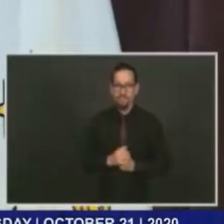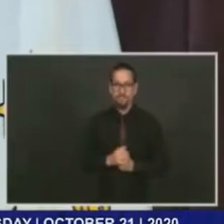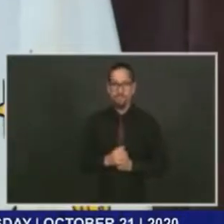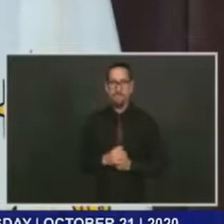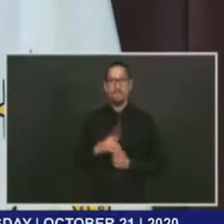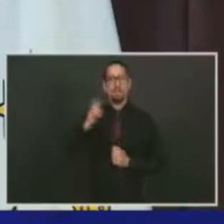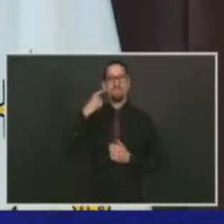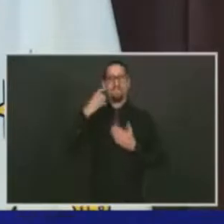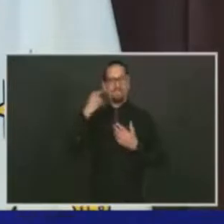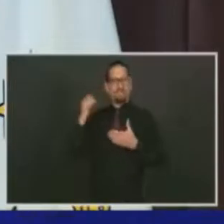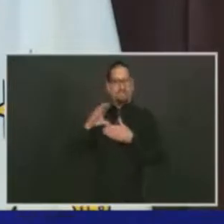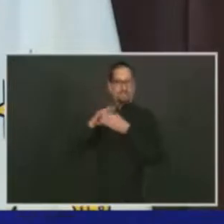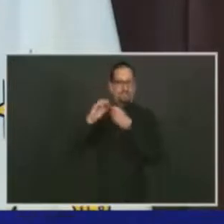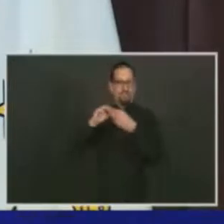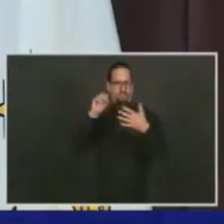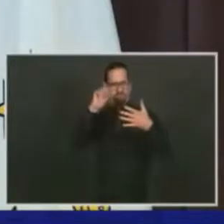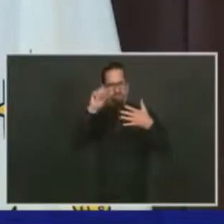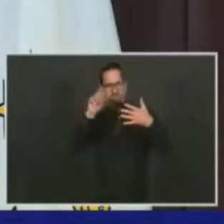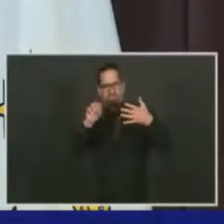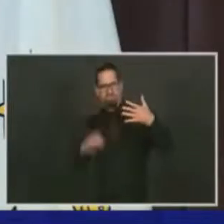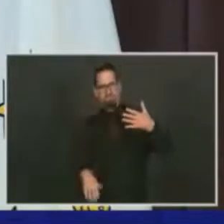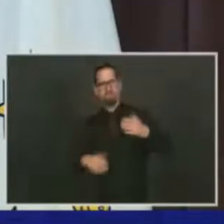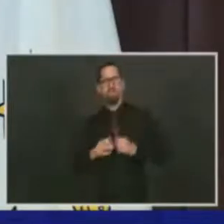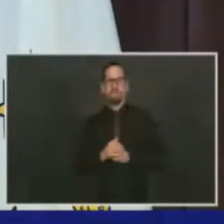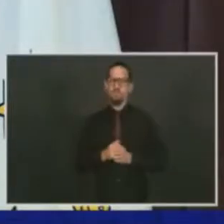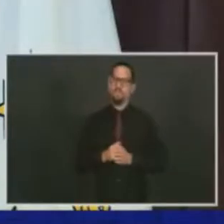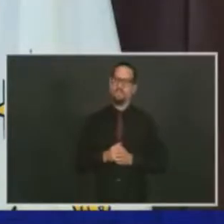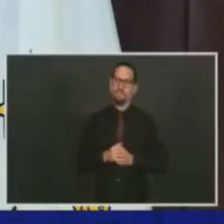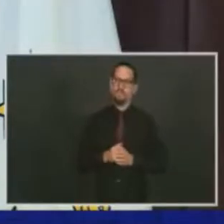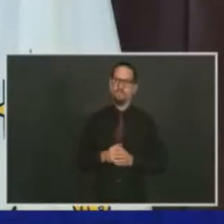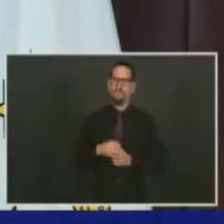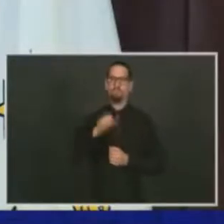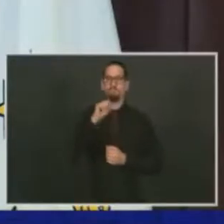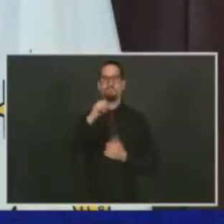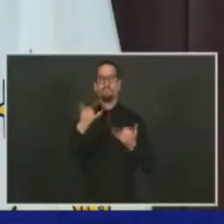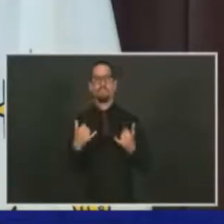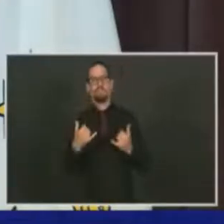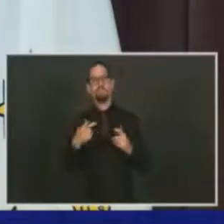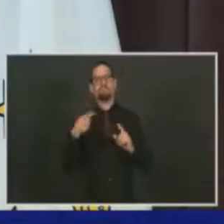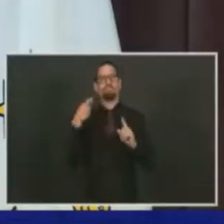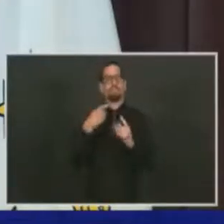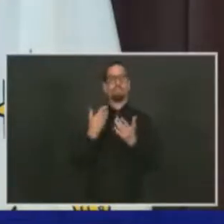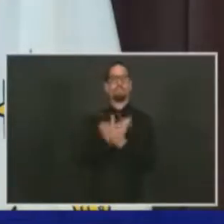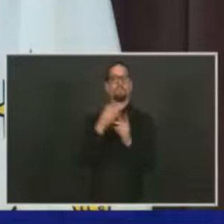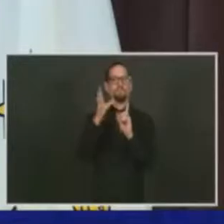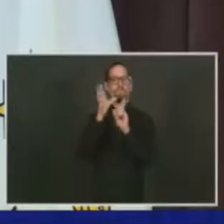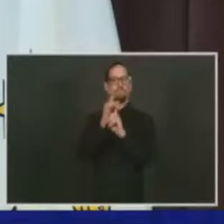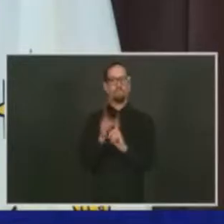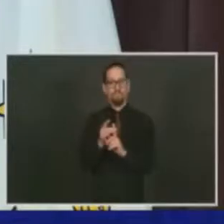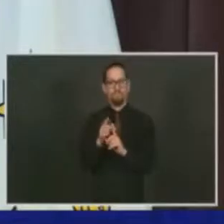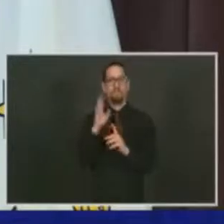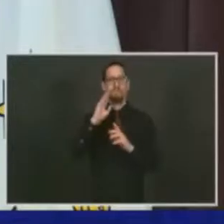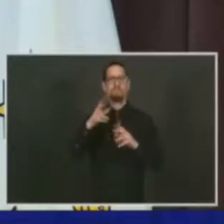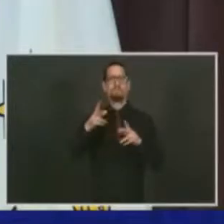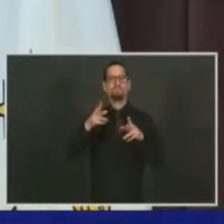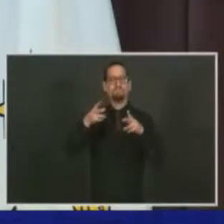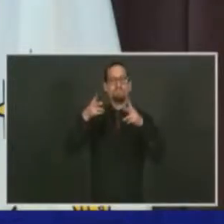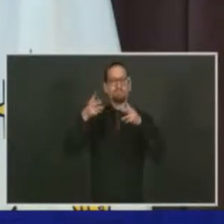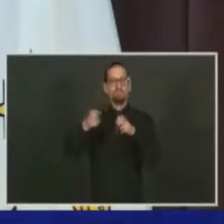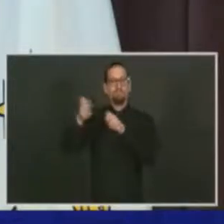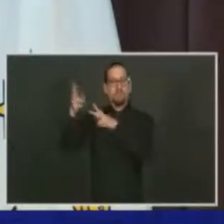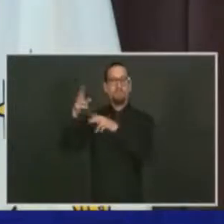noted and occasionally happens, we'll be posting the new cases later this afternoon, and we'll get